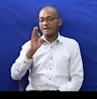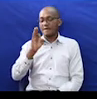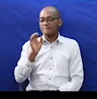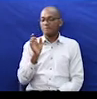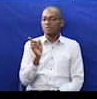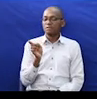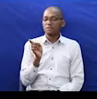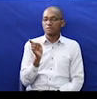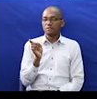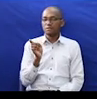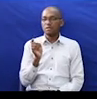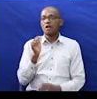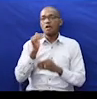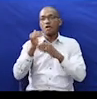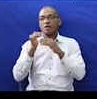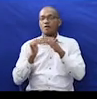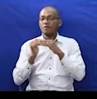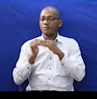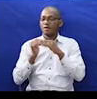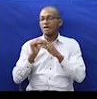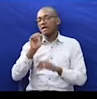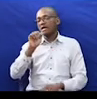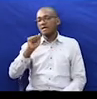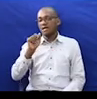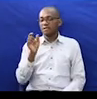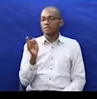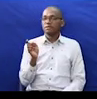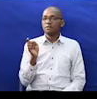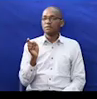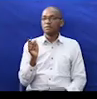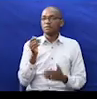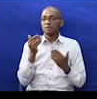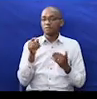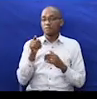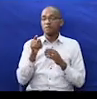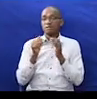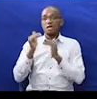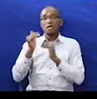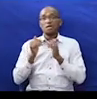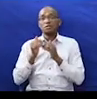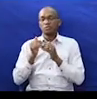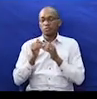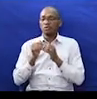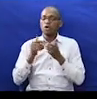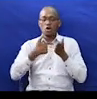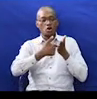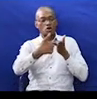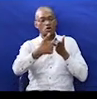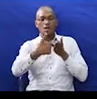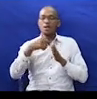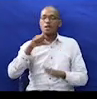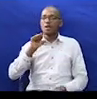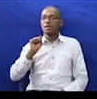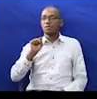FG over AG. And this ratio is so-called the S,